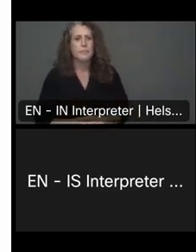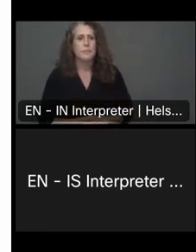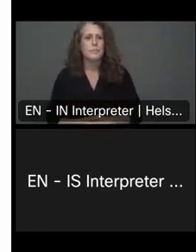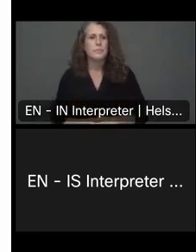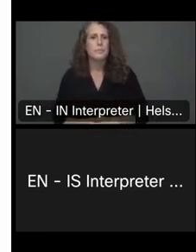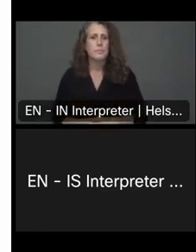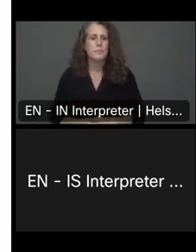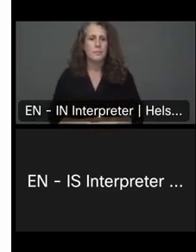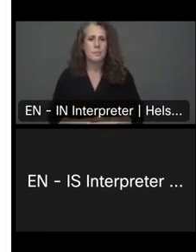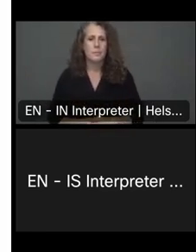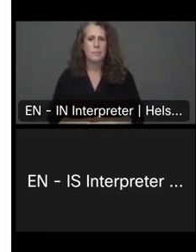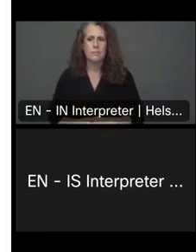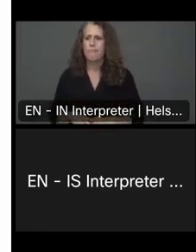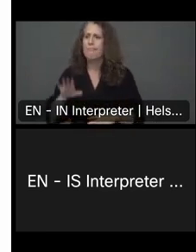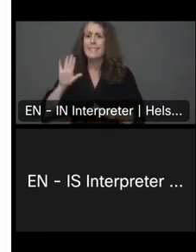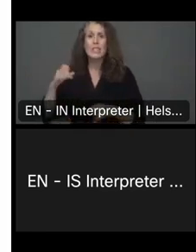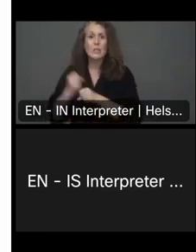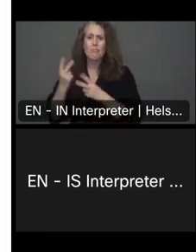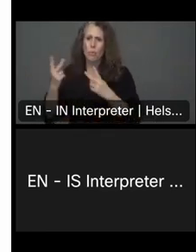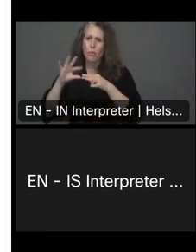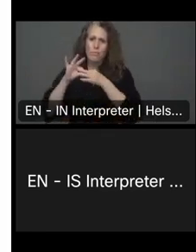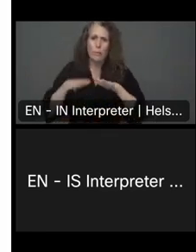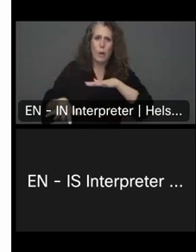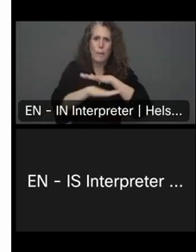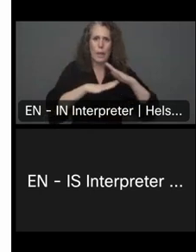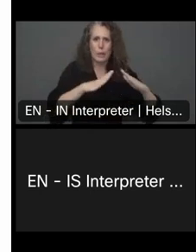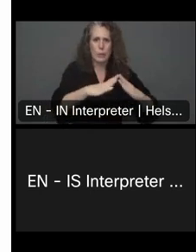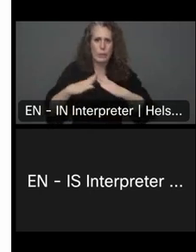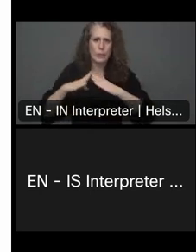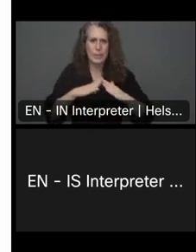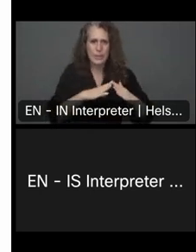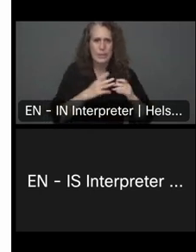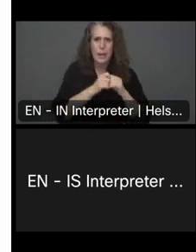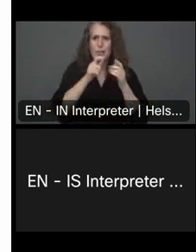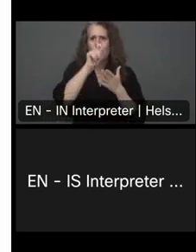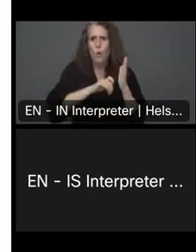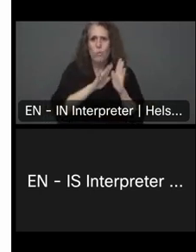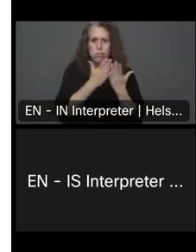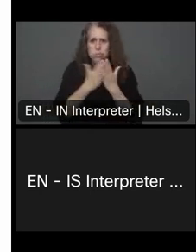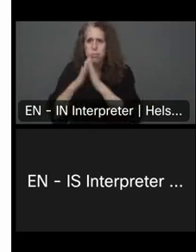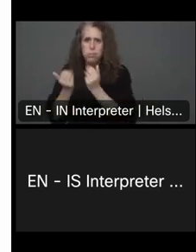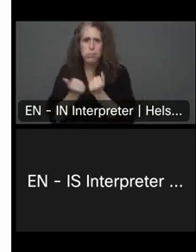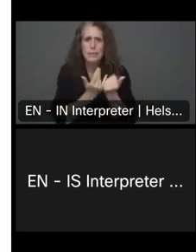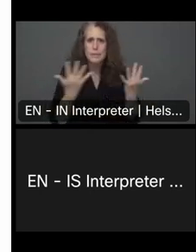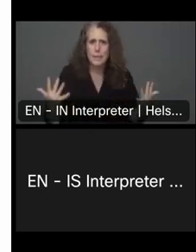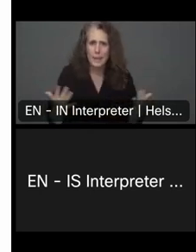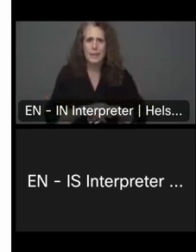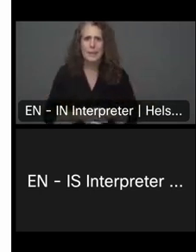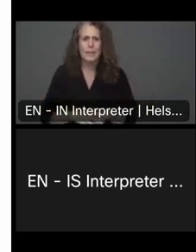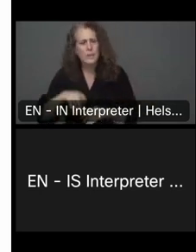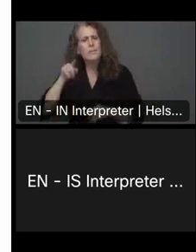by editing a series of handbooks in pragmatics. He is Professor Emeritus at Yale University, and